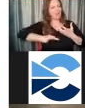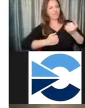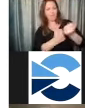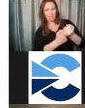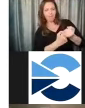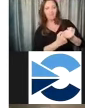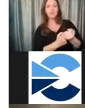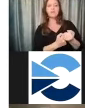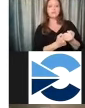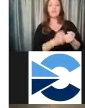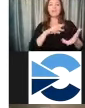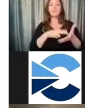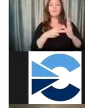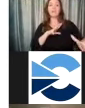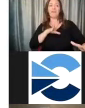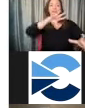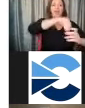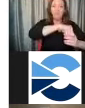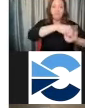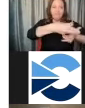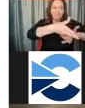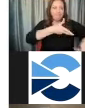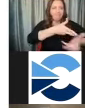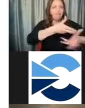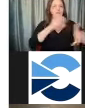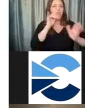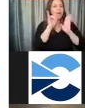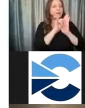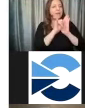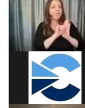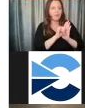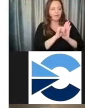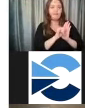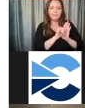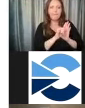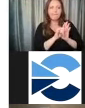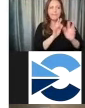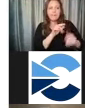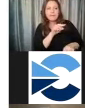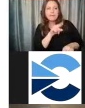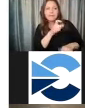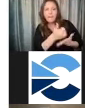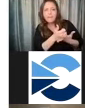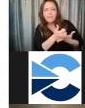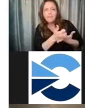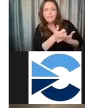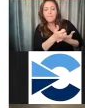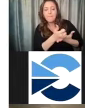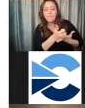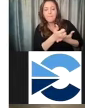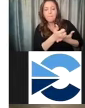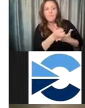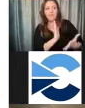amplifying provider involvement efforts to identify people who need help to